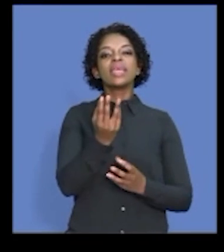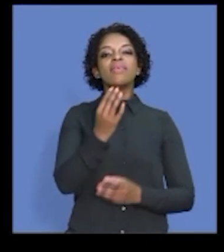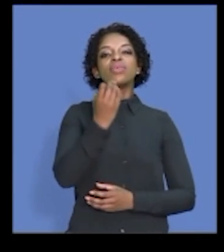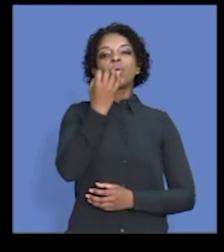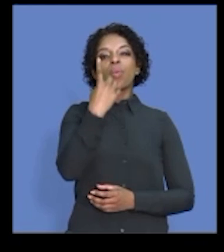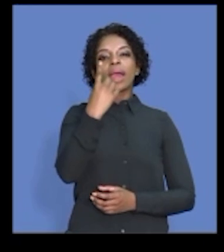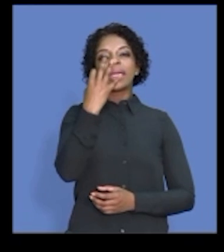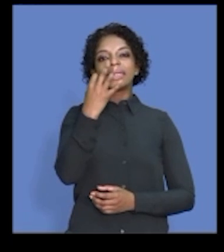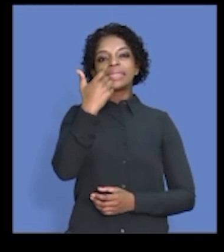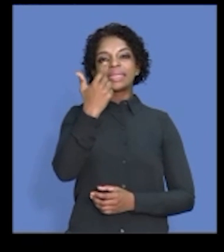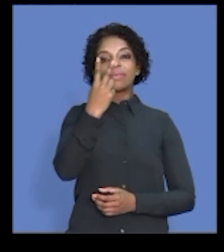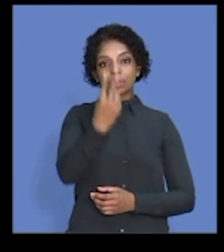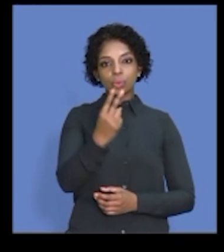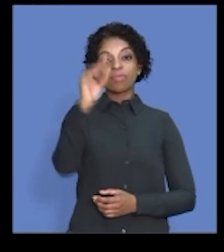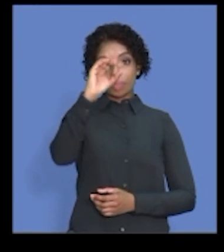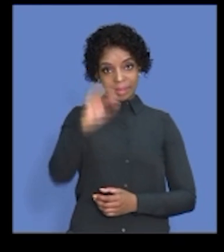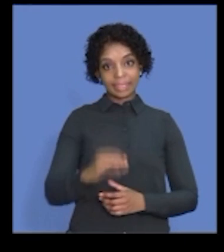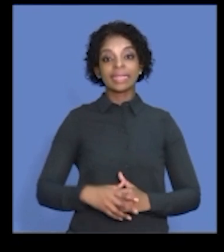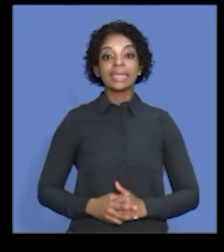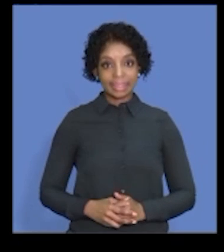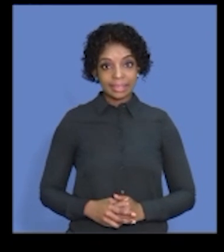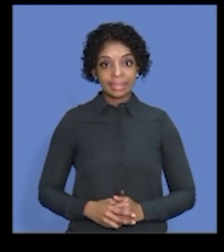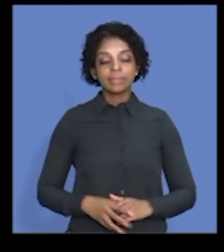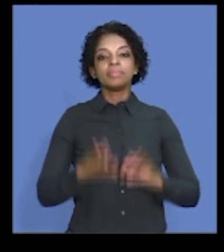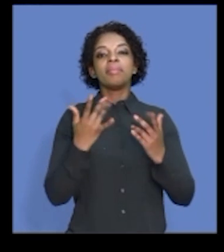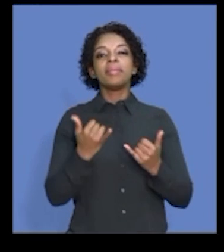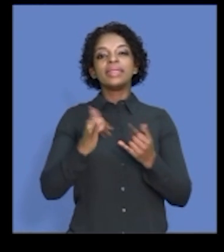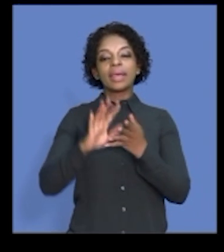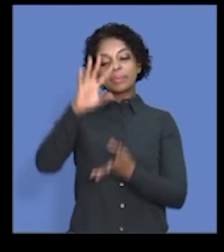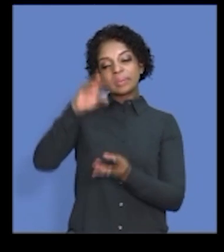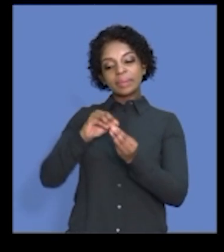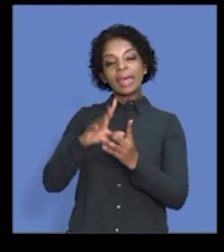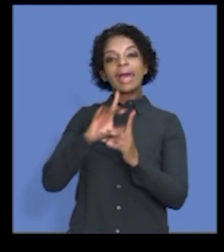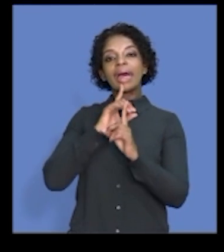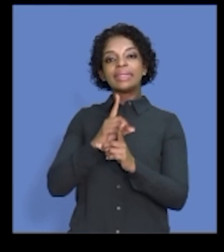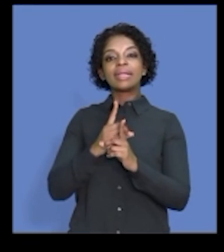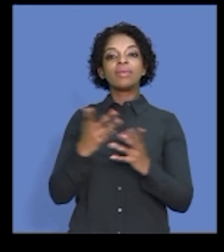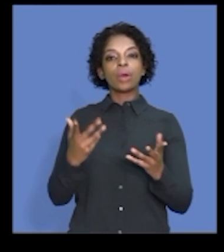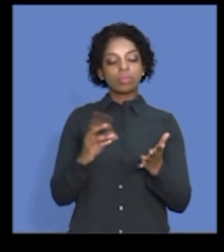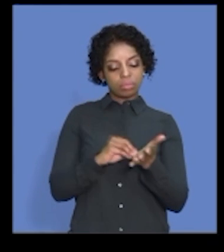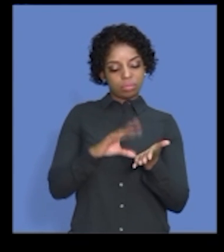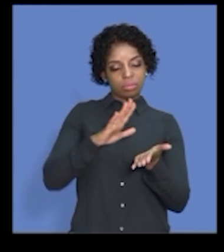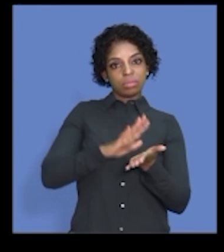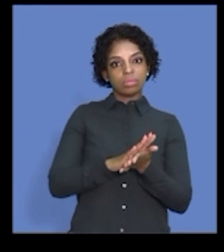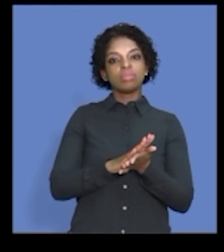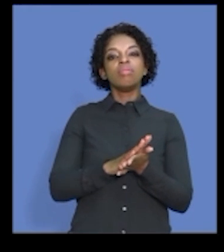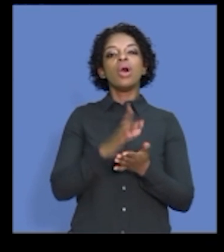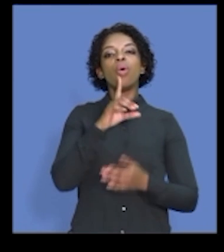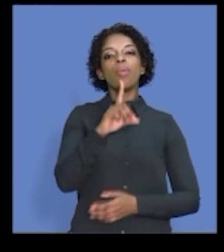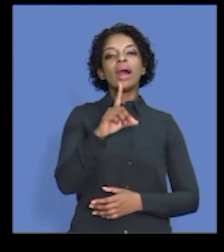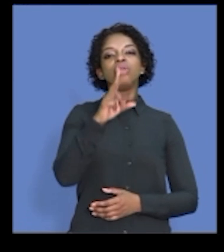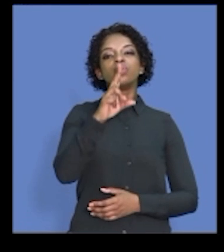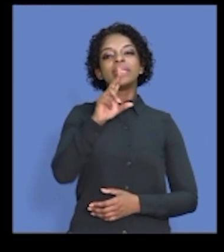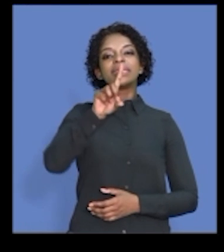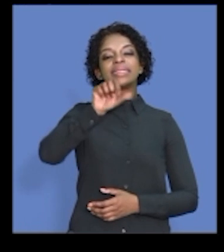1372 in terms of percentages, which is now equal to the figure that was given to you in your income statement for rent